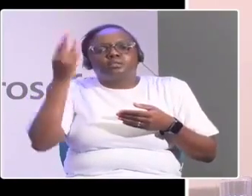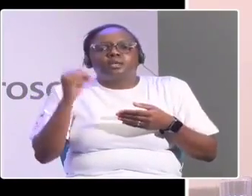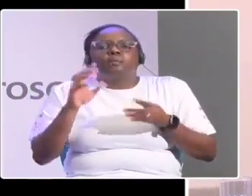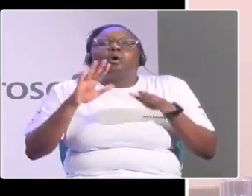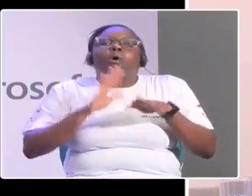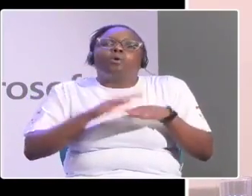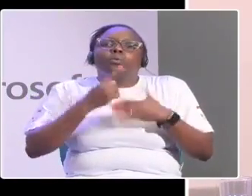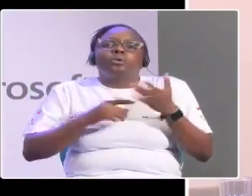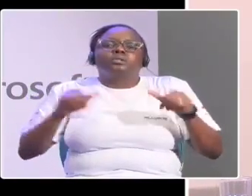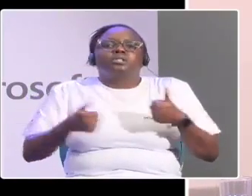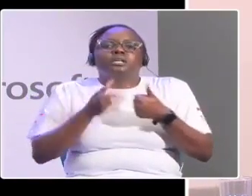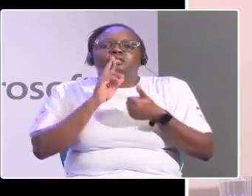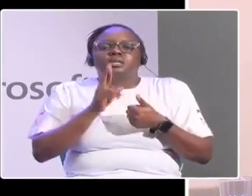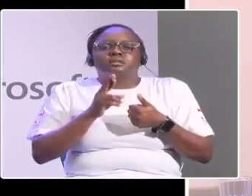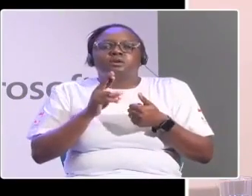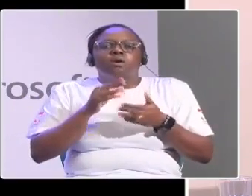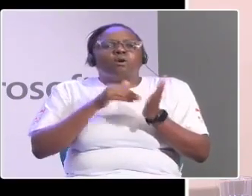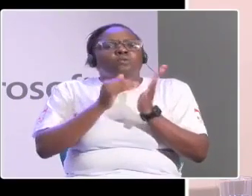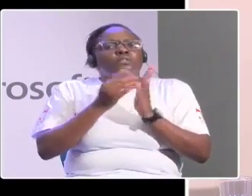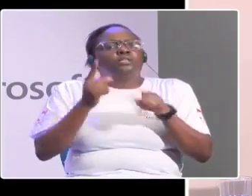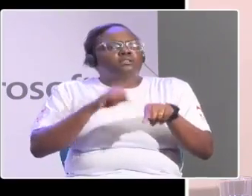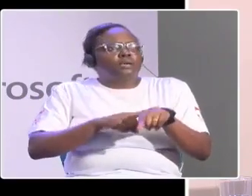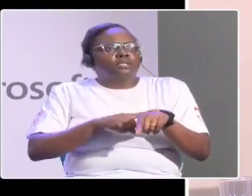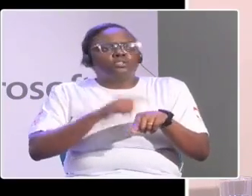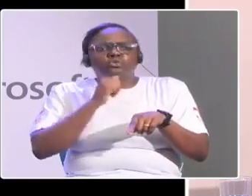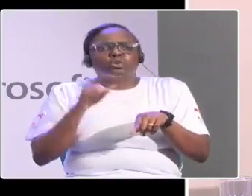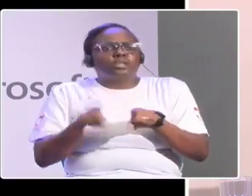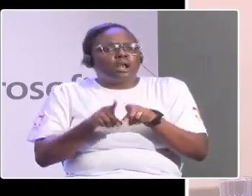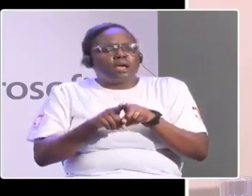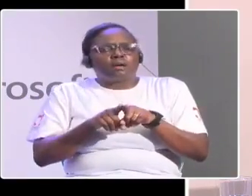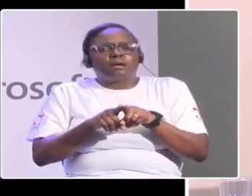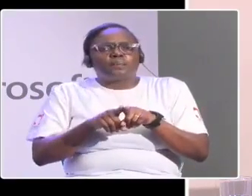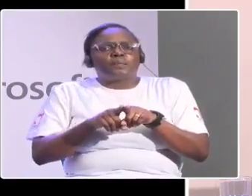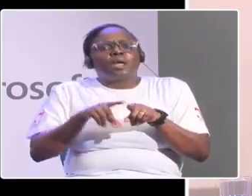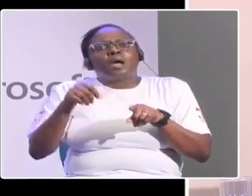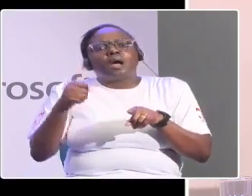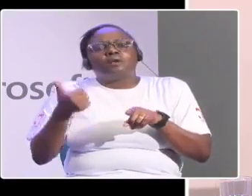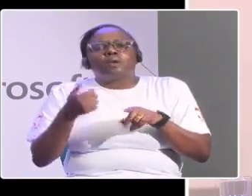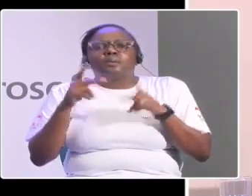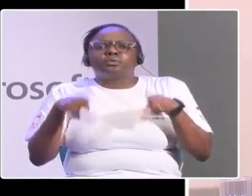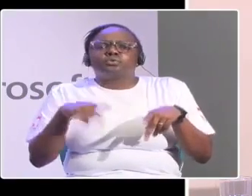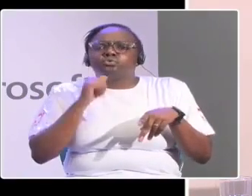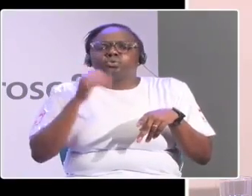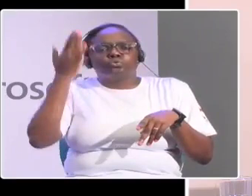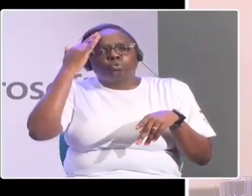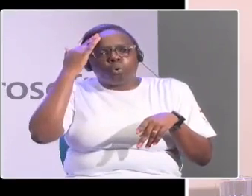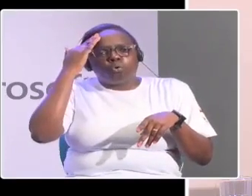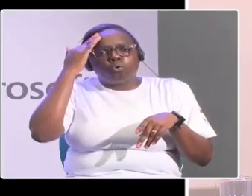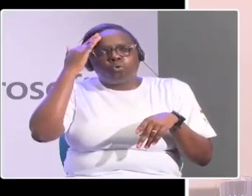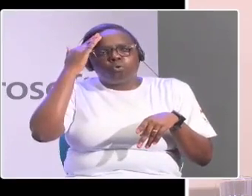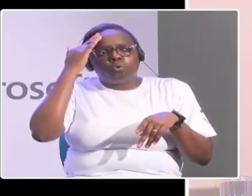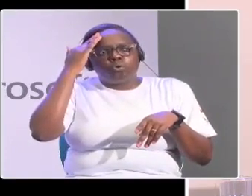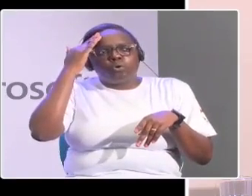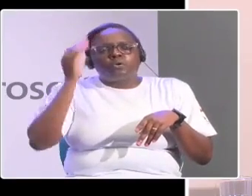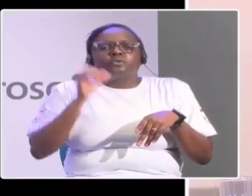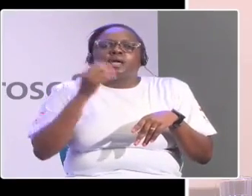are? Because oftentimes, it's not like people just they don't want to just leave out people with disabilities. They don't know.